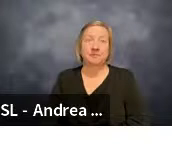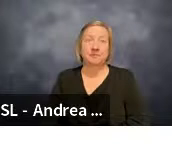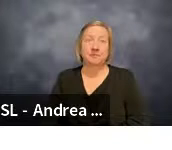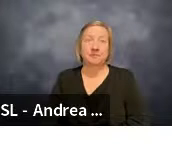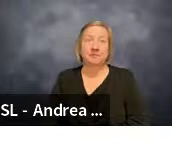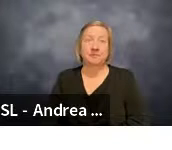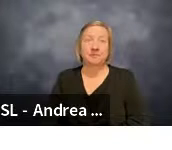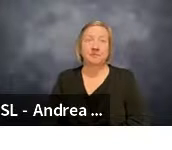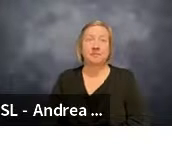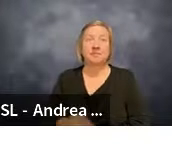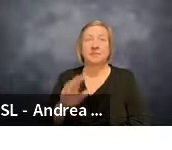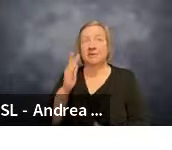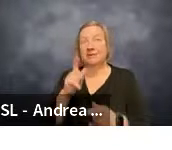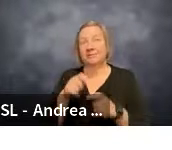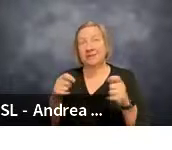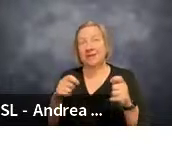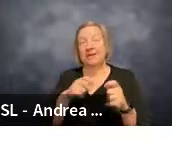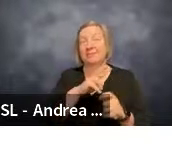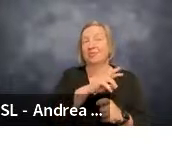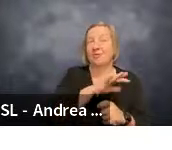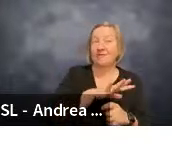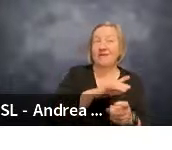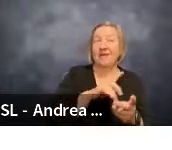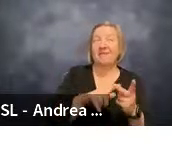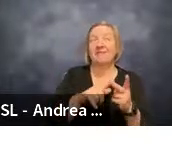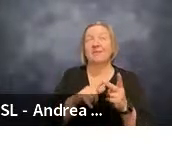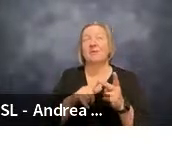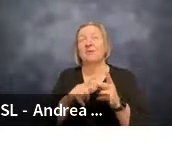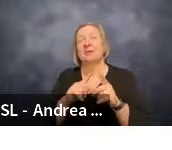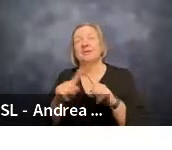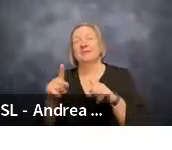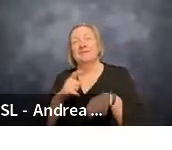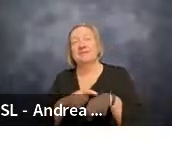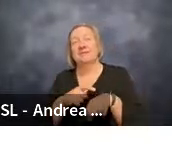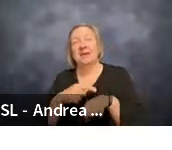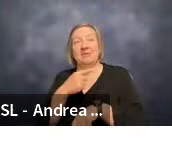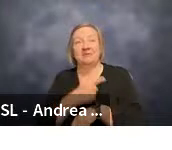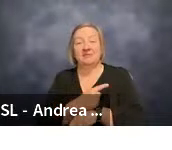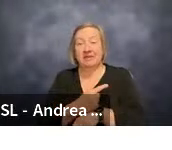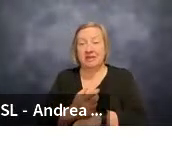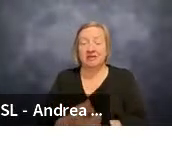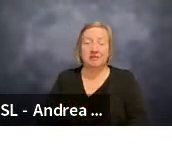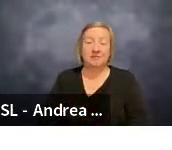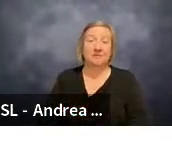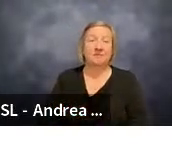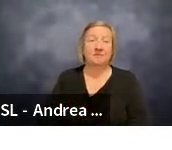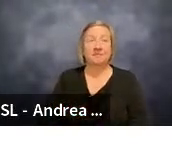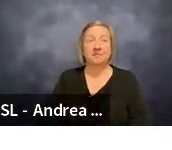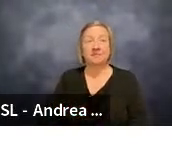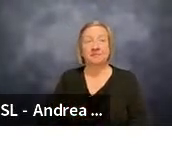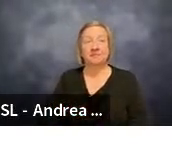Looks like they're tied. Take I-205 and travel during a different time of the day.